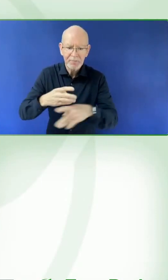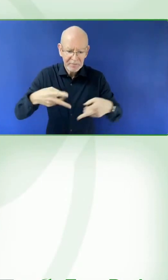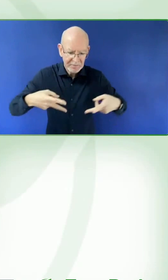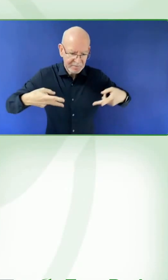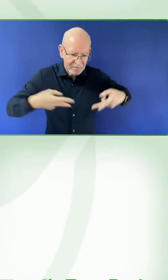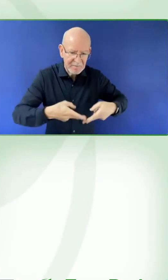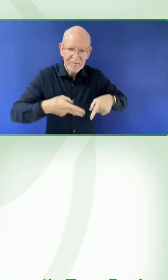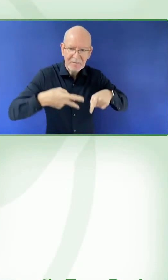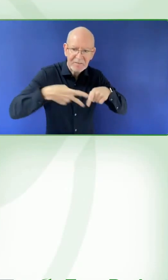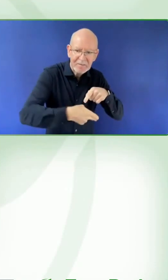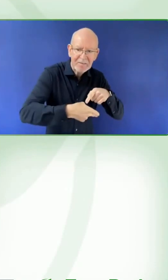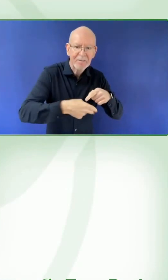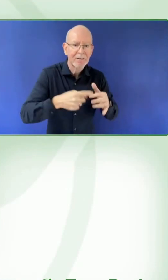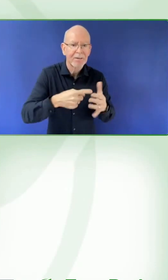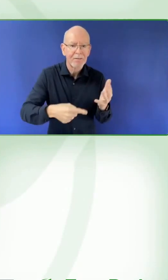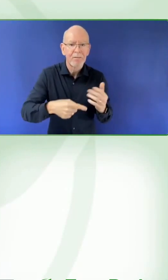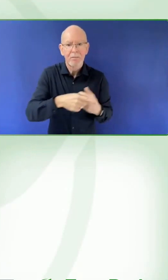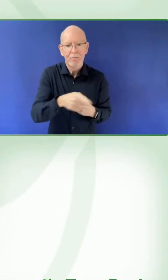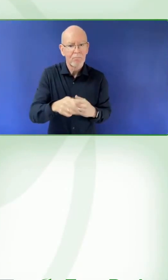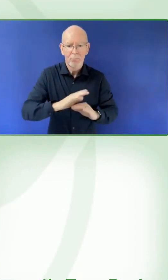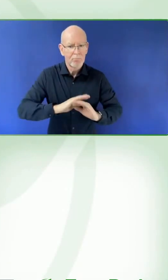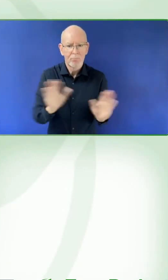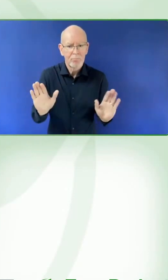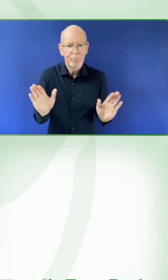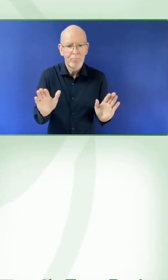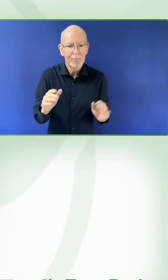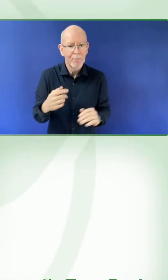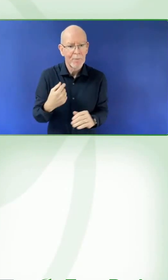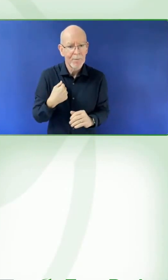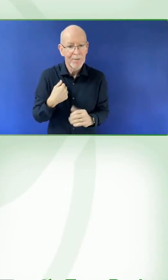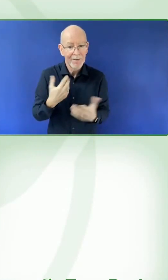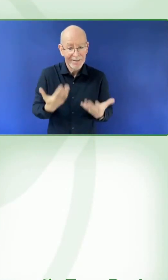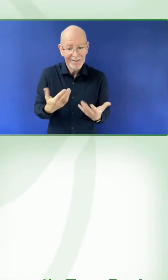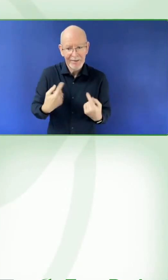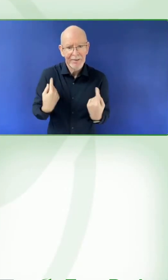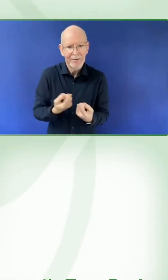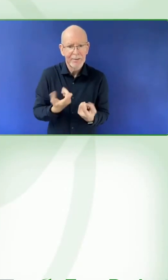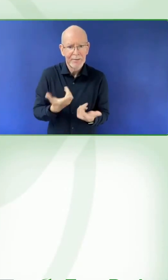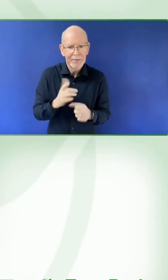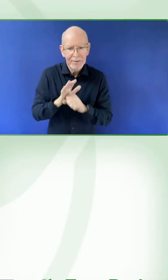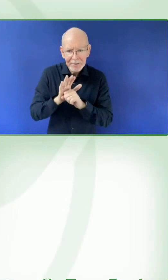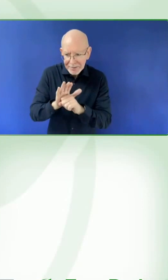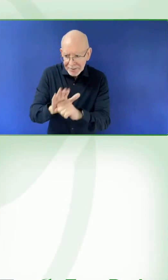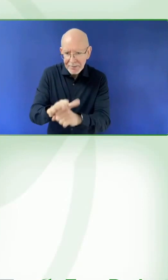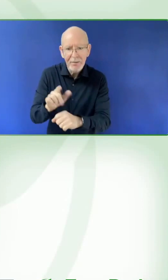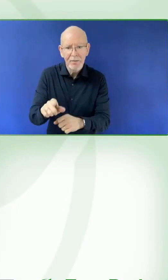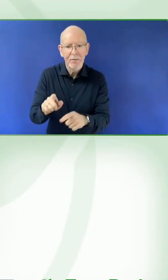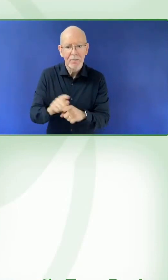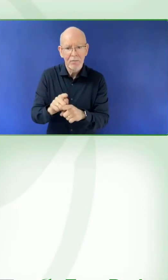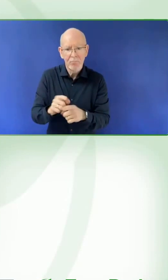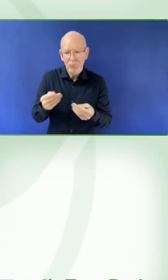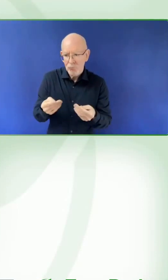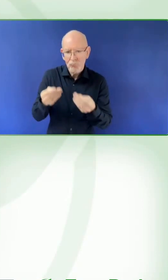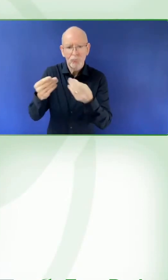be scaled up to all levels of sexual and reproductive health services in our country.